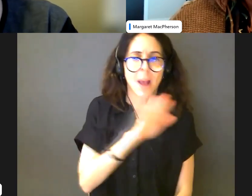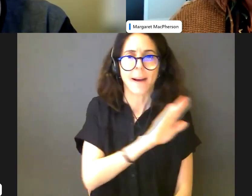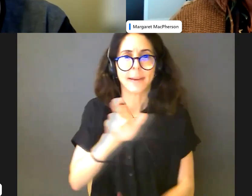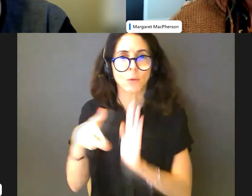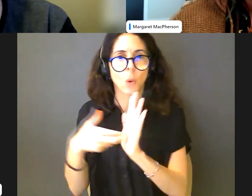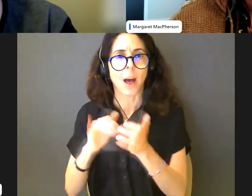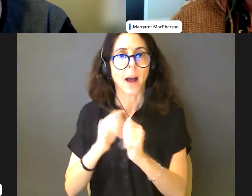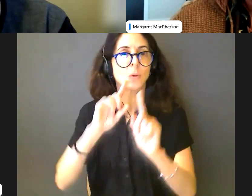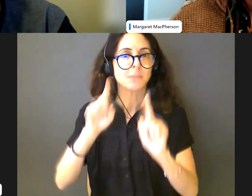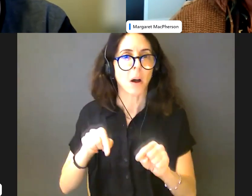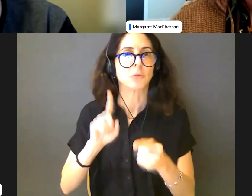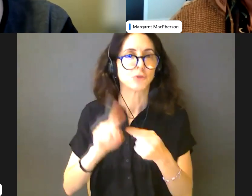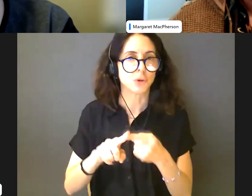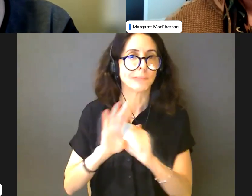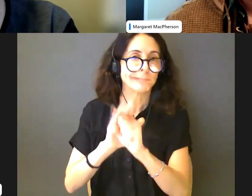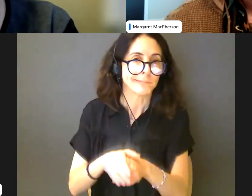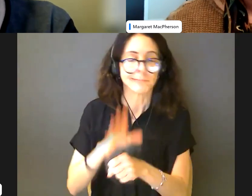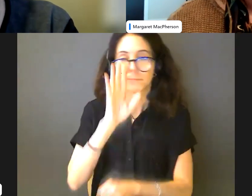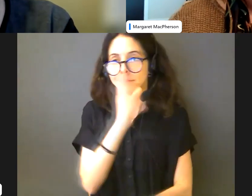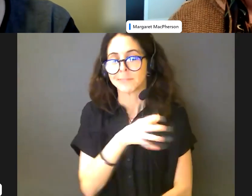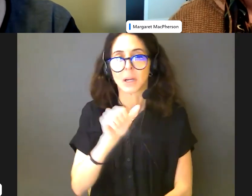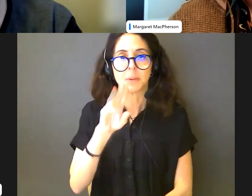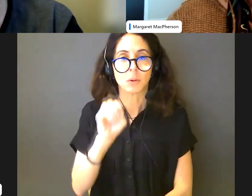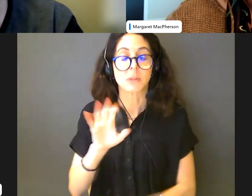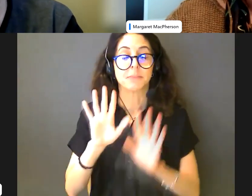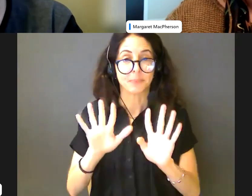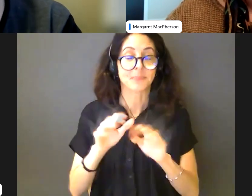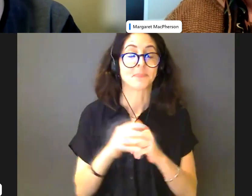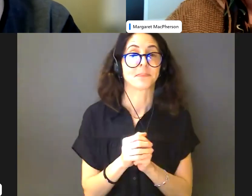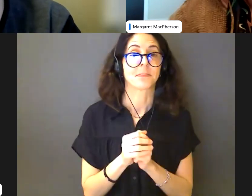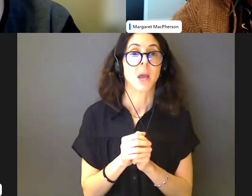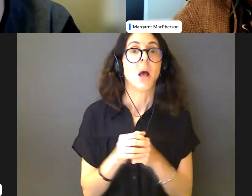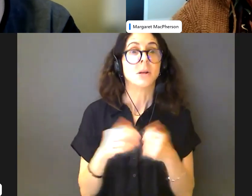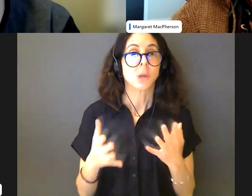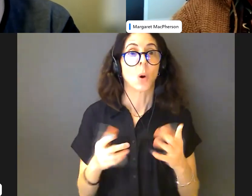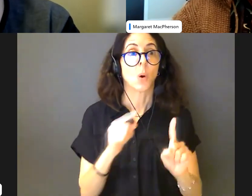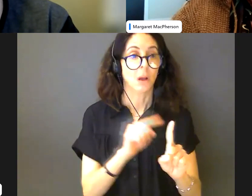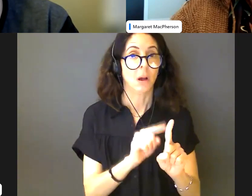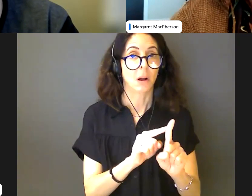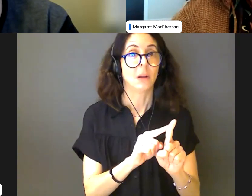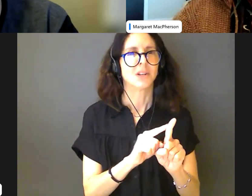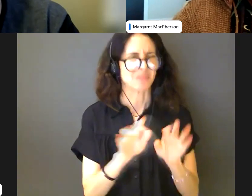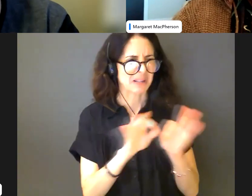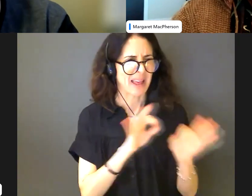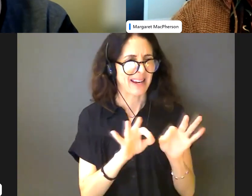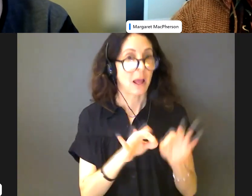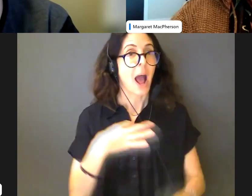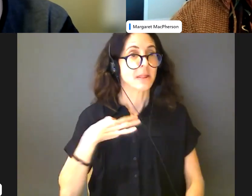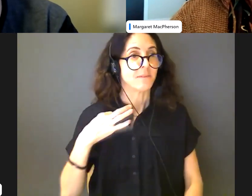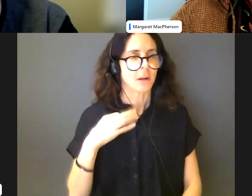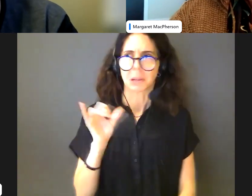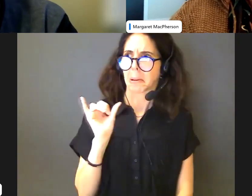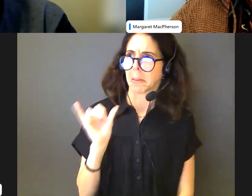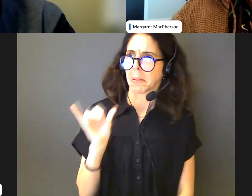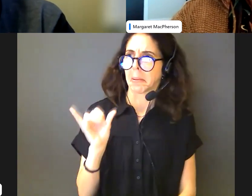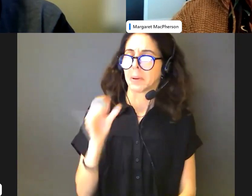in responding to abuse, neglect, and self-neglect. The volunteer was able to offer this information